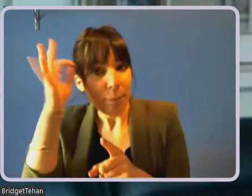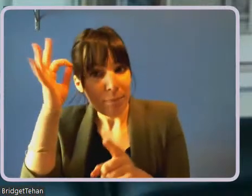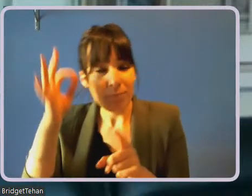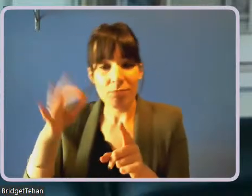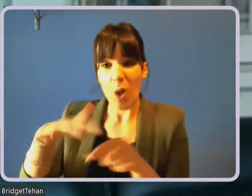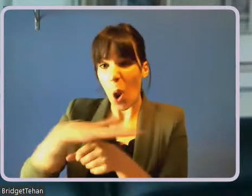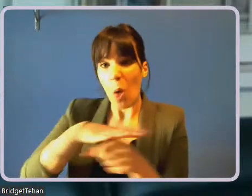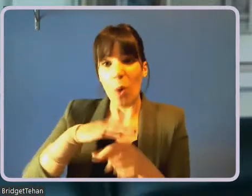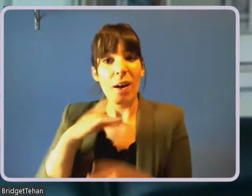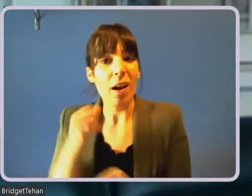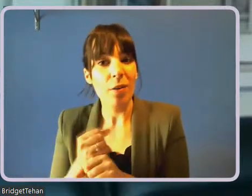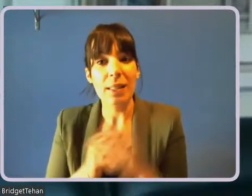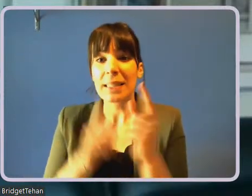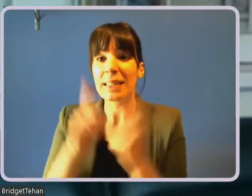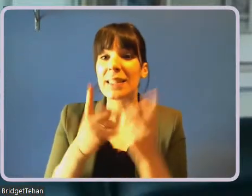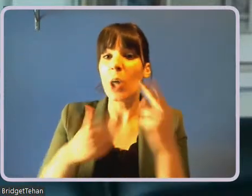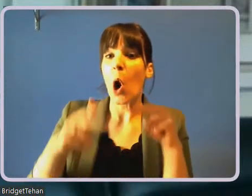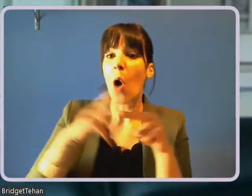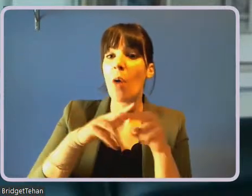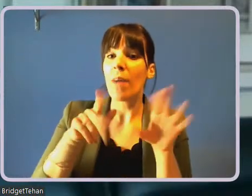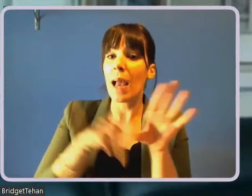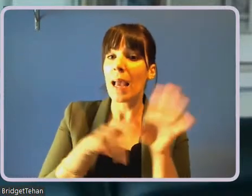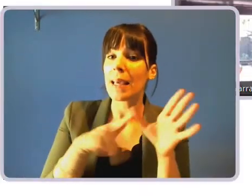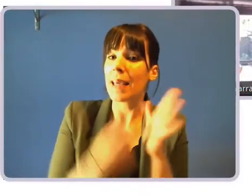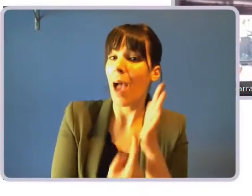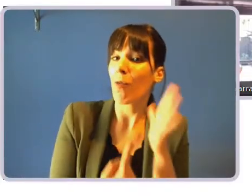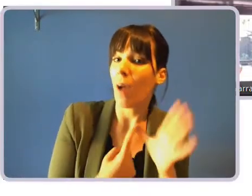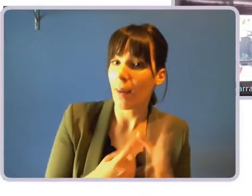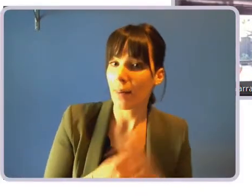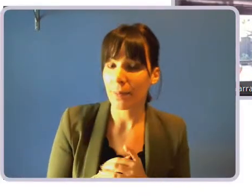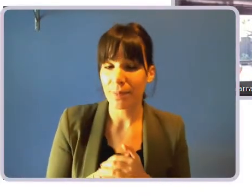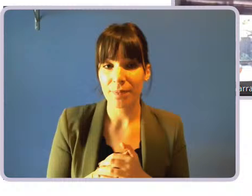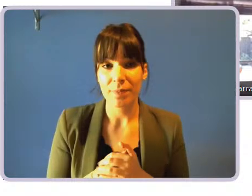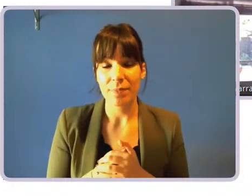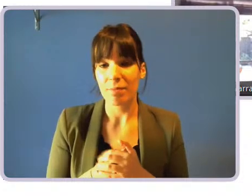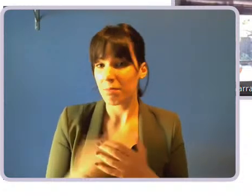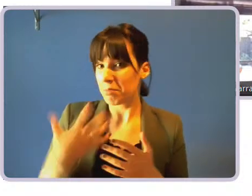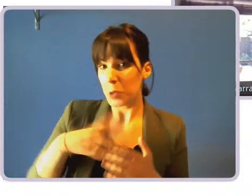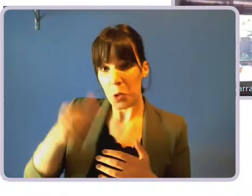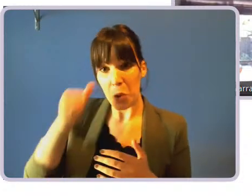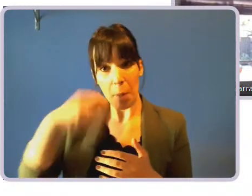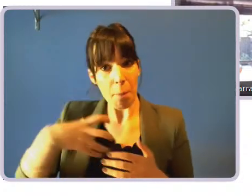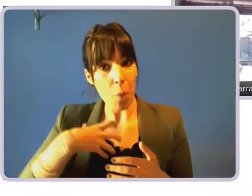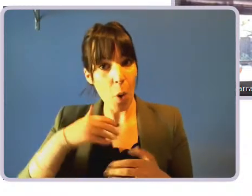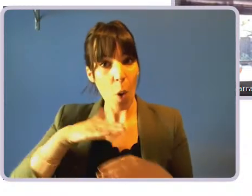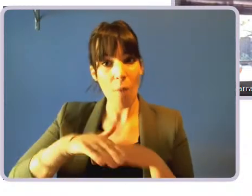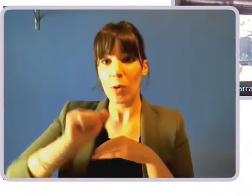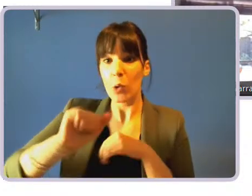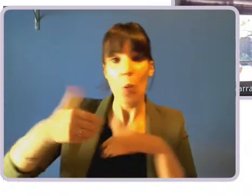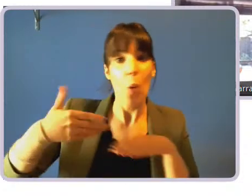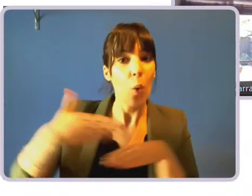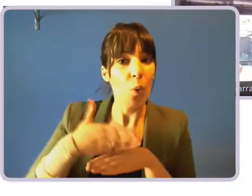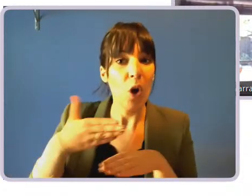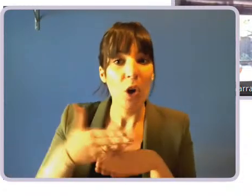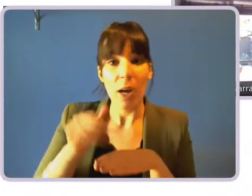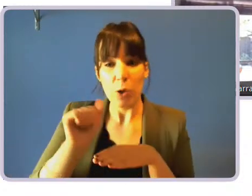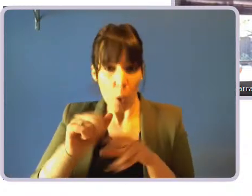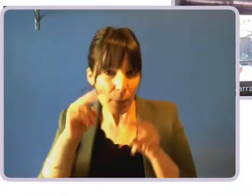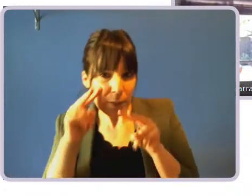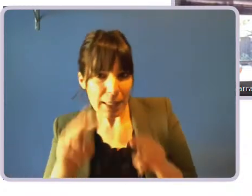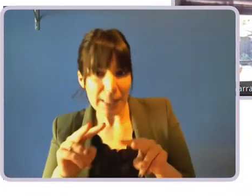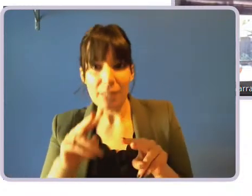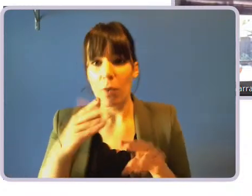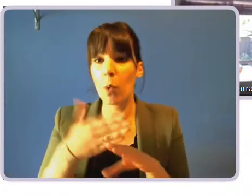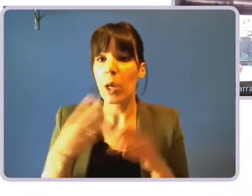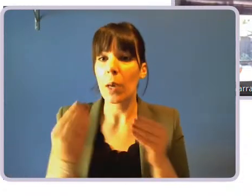Yarra, and the work that you do and the insights that you've got around working with and for people with disabilities in an emergency management